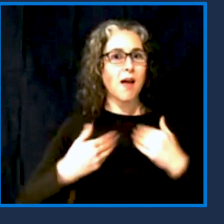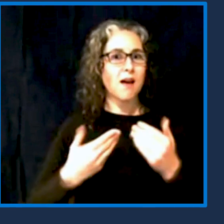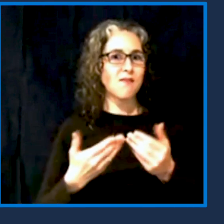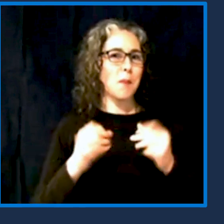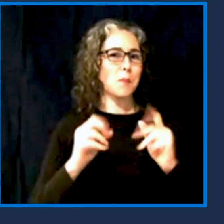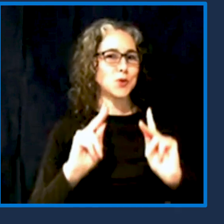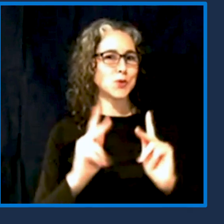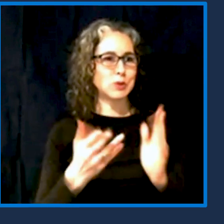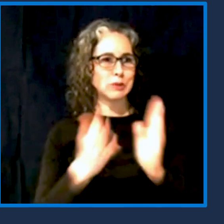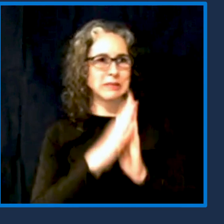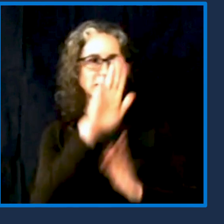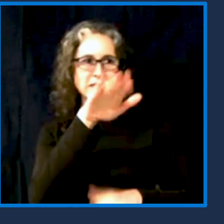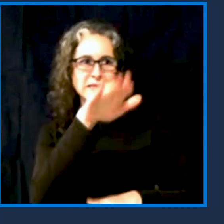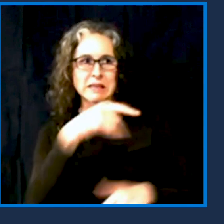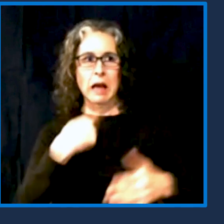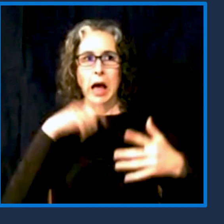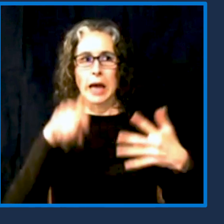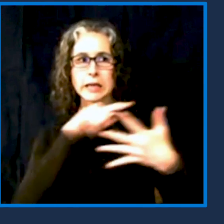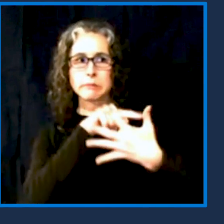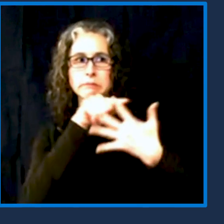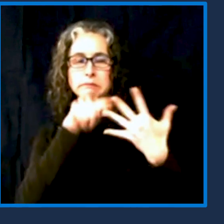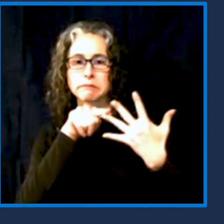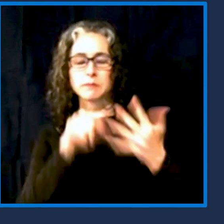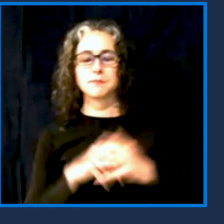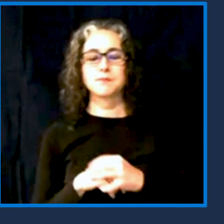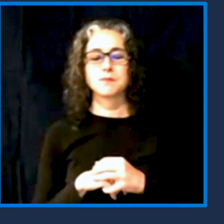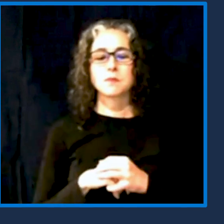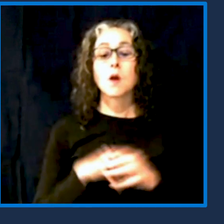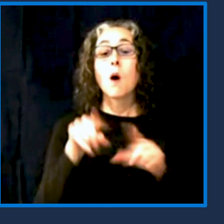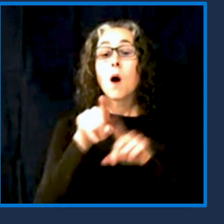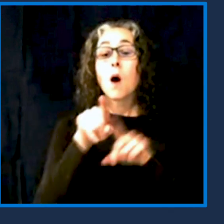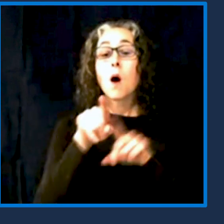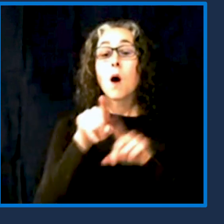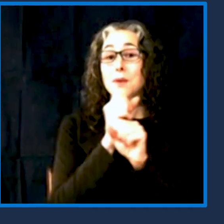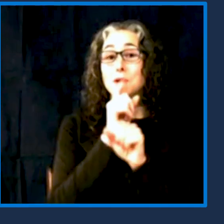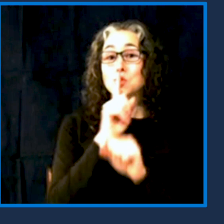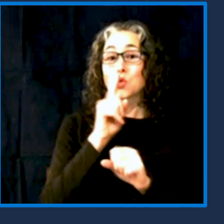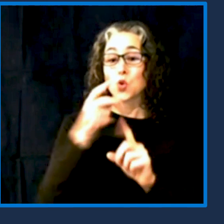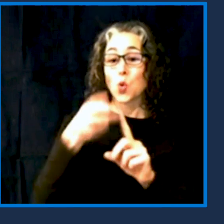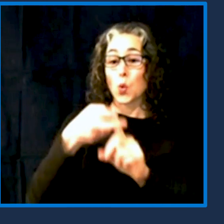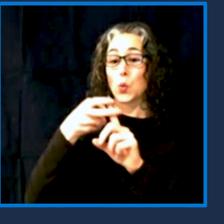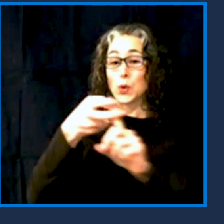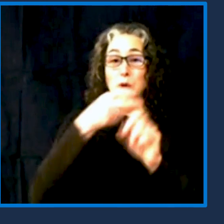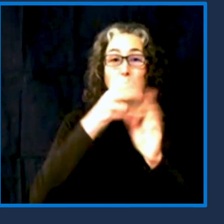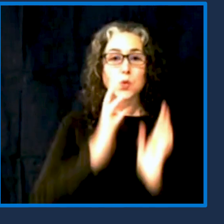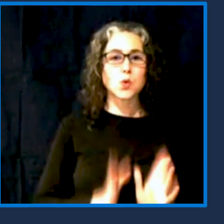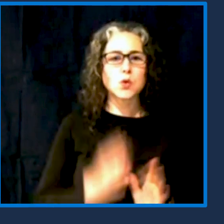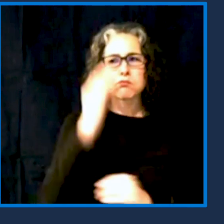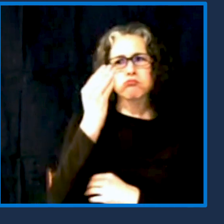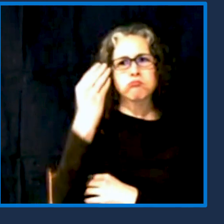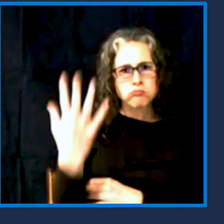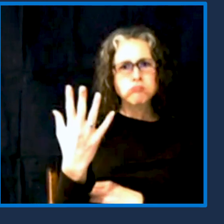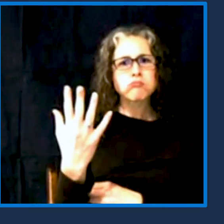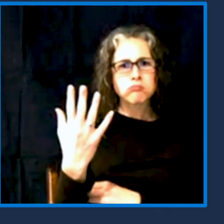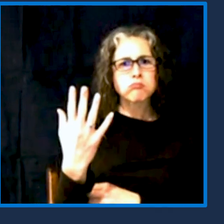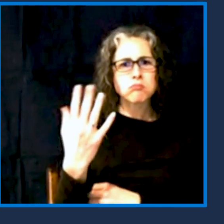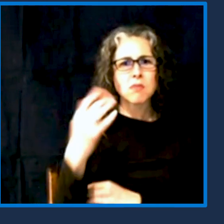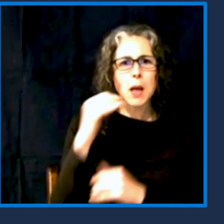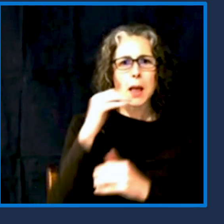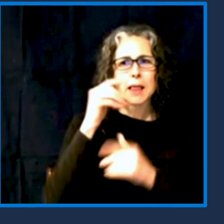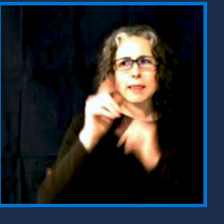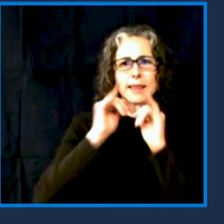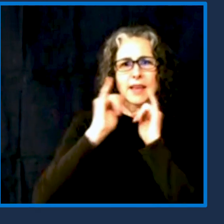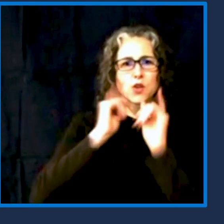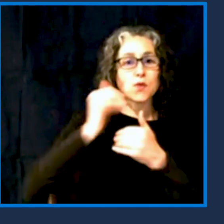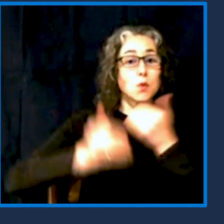to request an accommodation. And then finally, make sure your recruiters are trained to inform the candidate about the interview